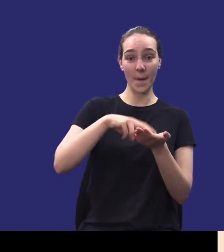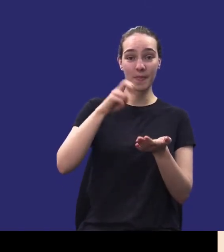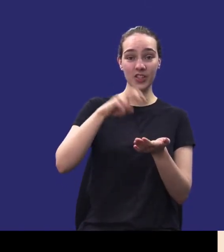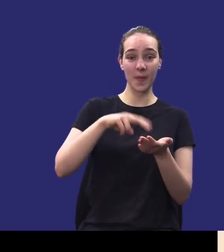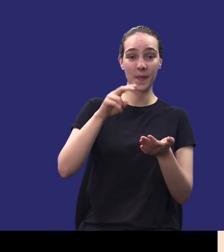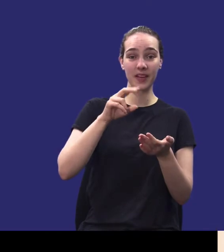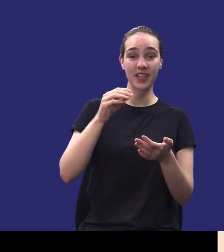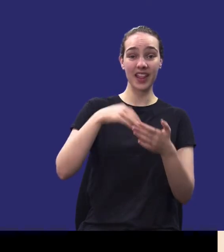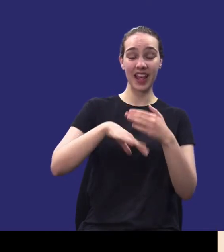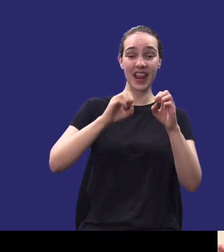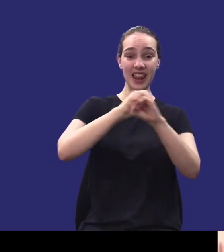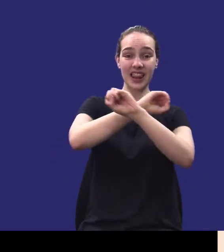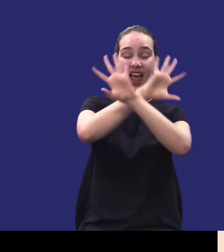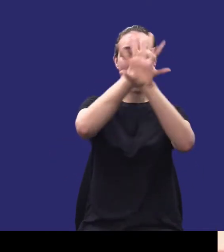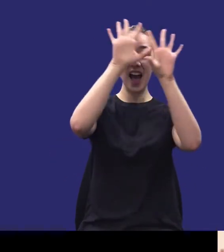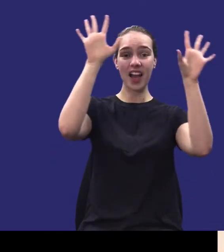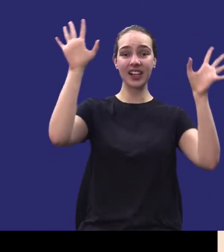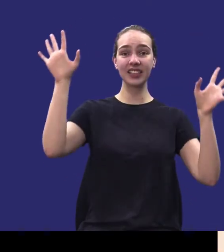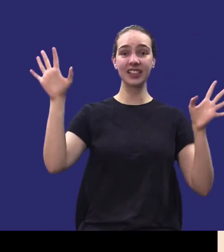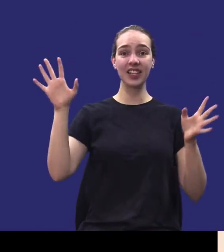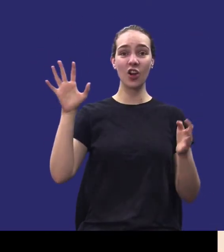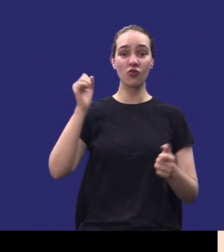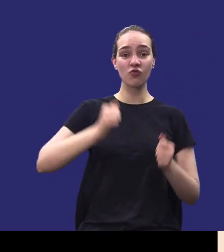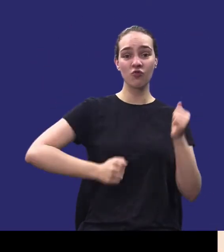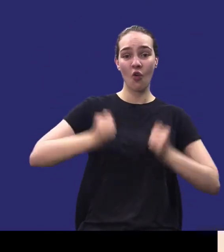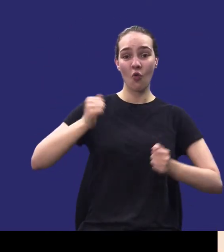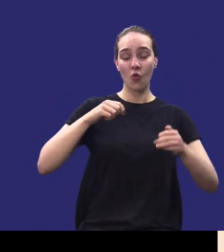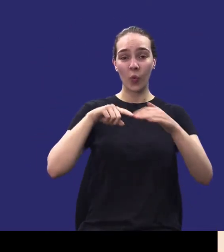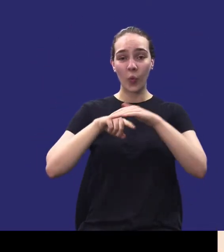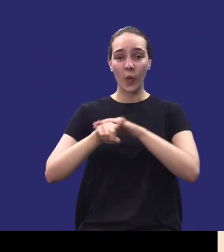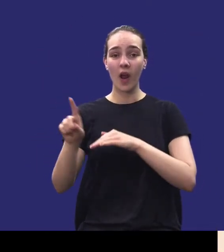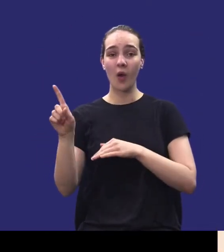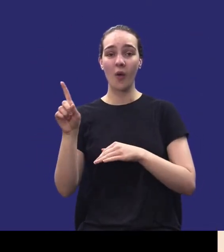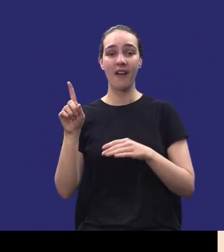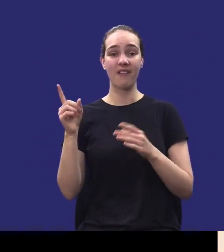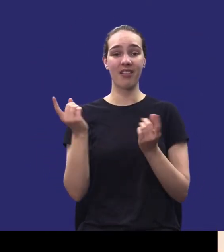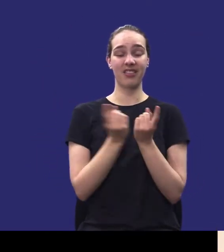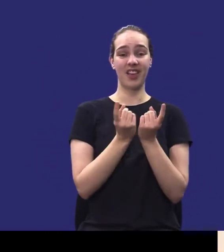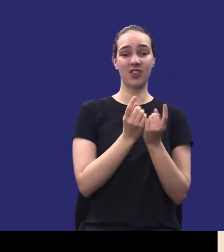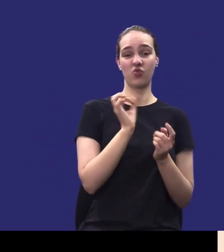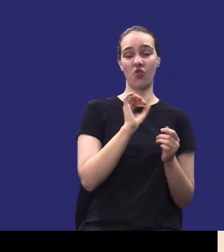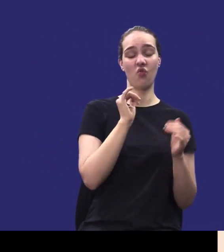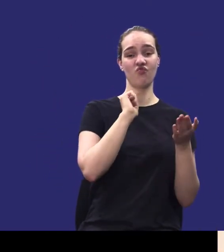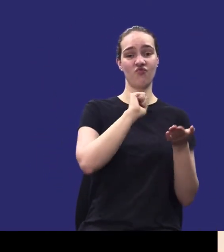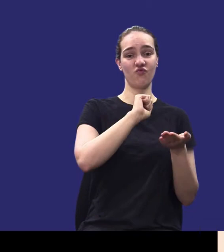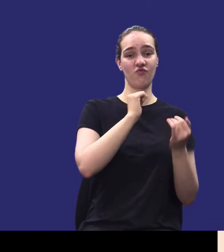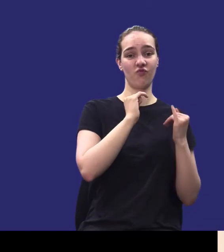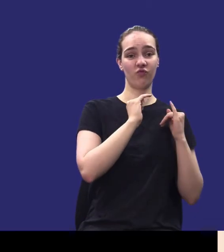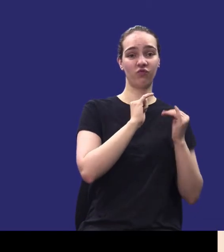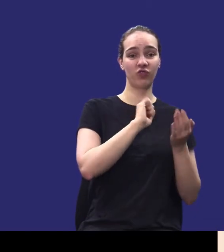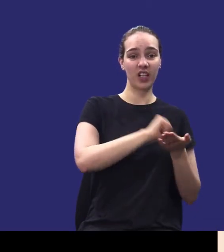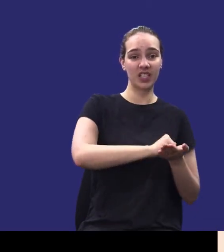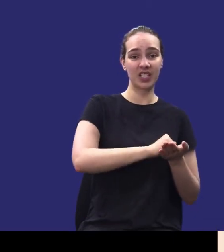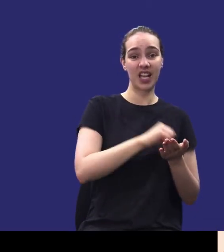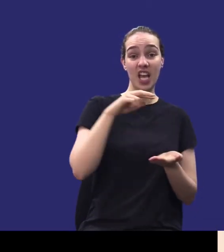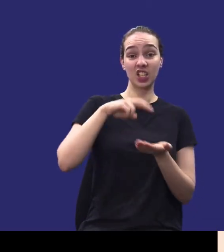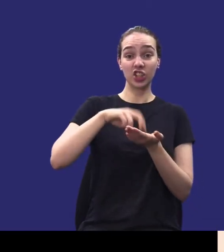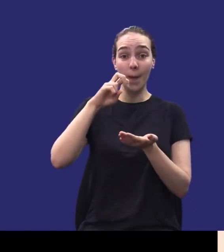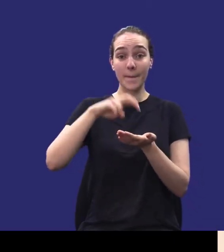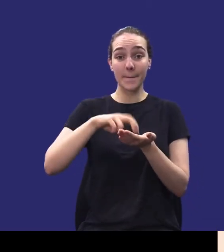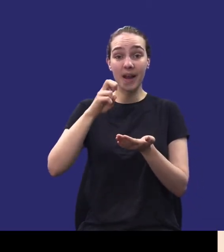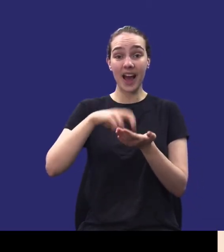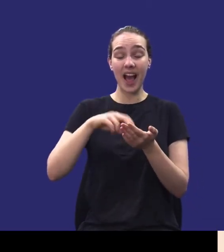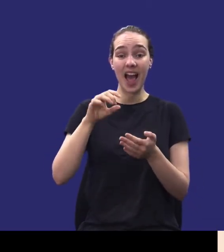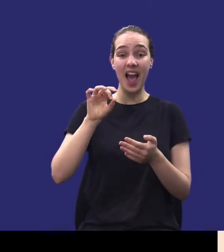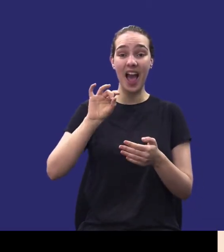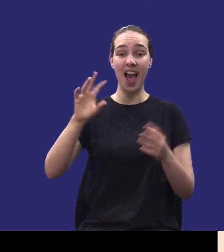Jump, jump, jump into the light, light, light. Run, run, run away from what's not right. Jump, jump,